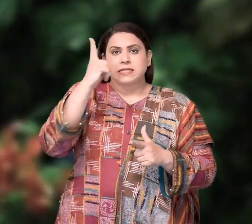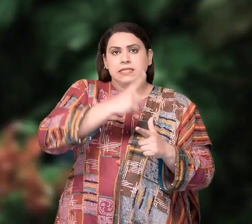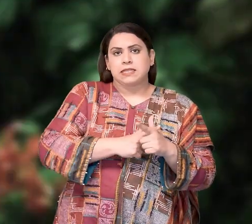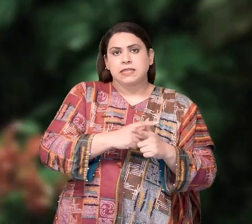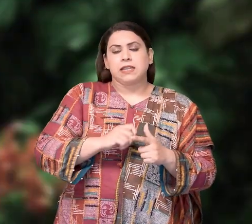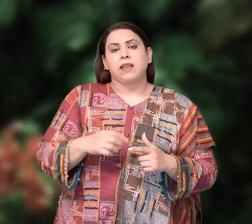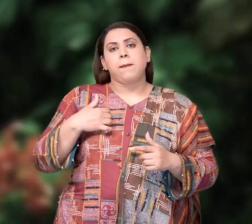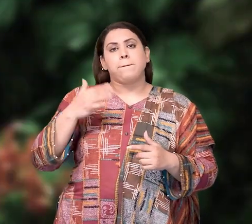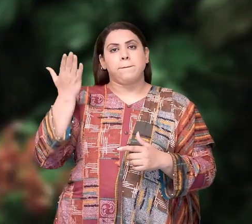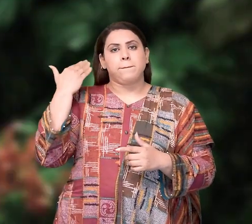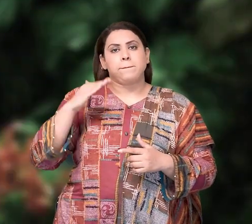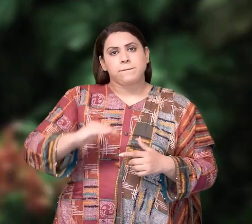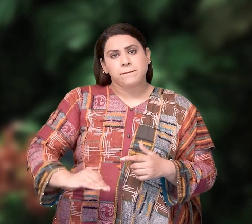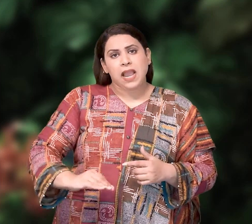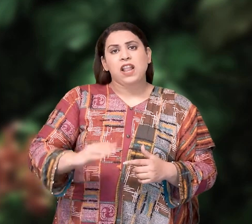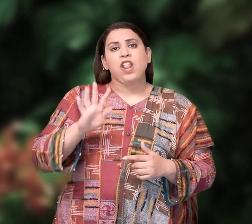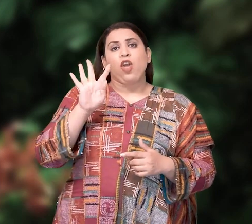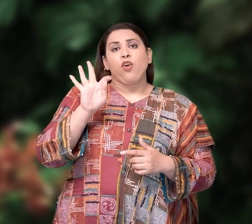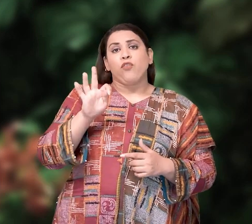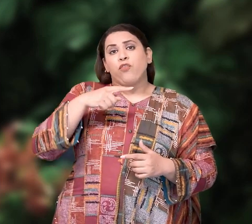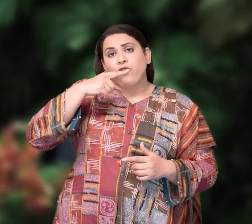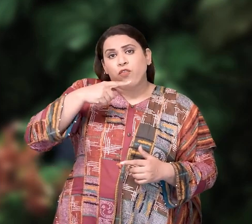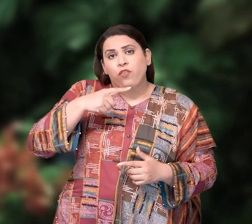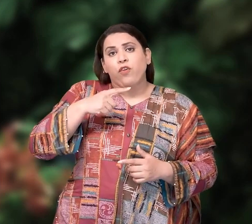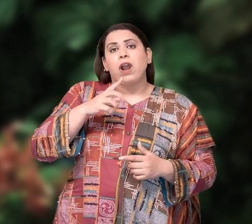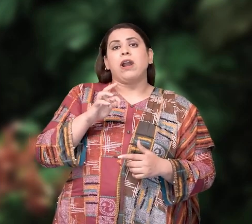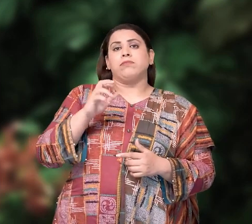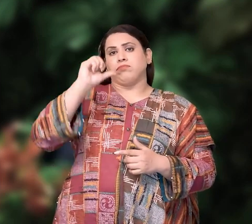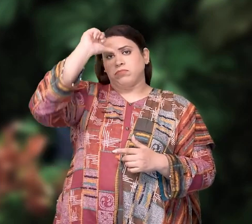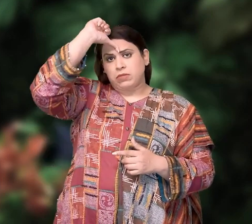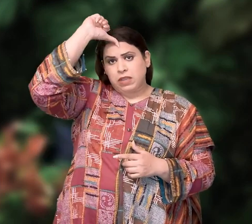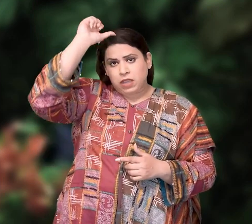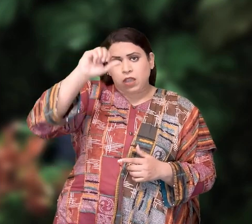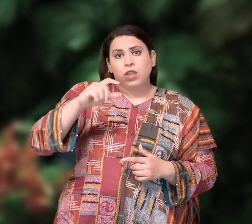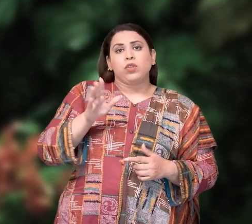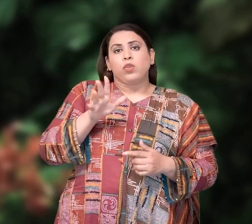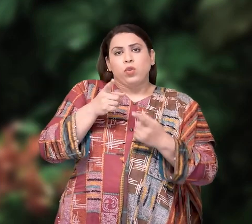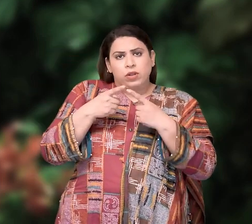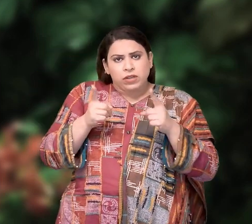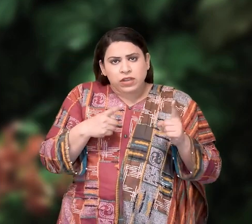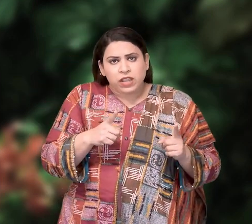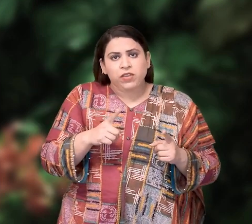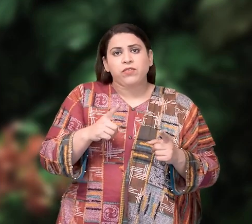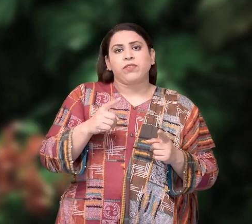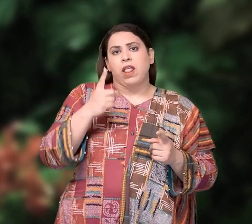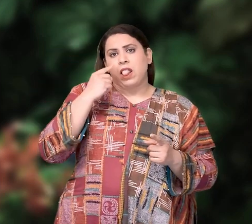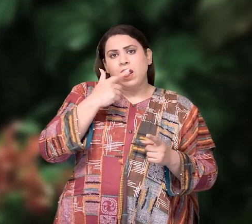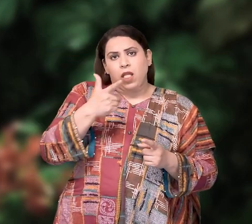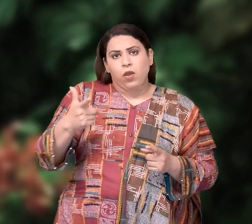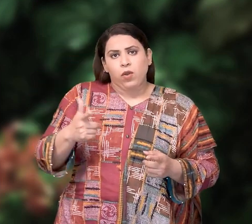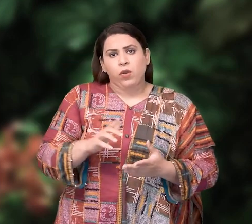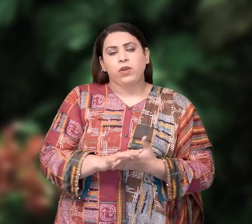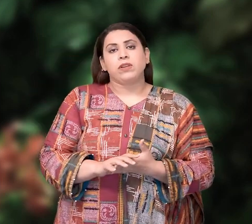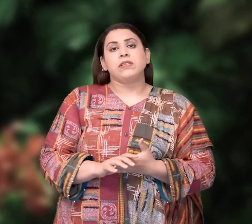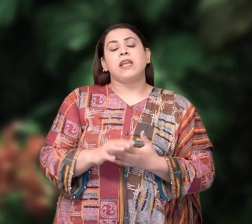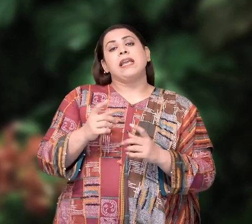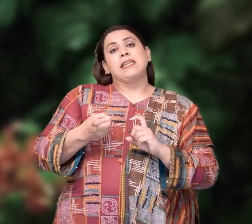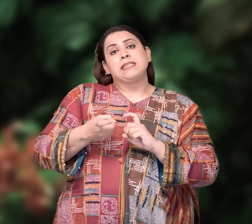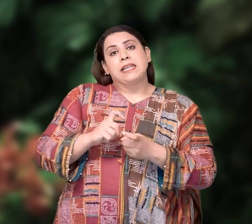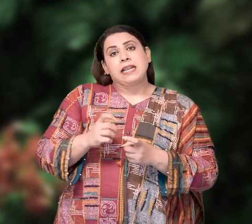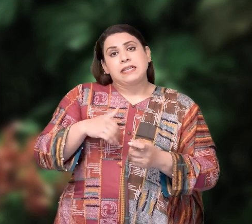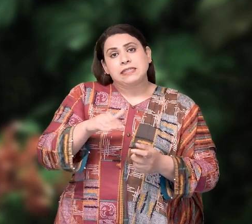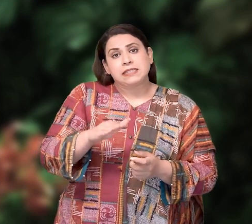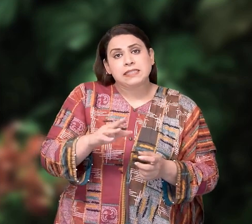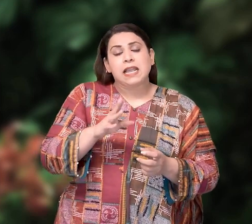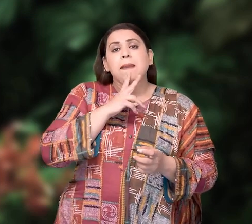we had kids who spoke Farsi and we had kids who were Hindus and other minorities, which helped me grasp the